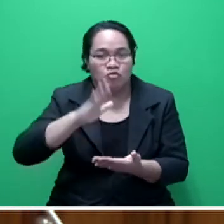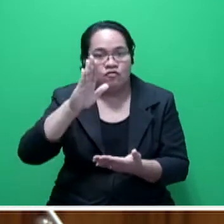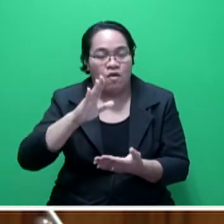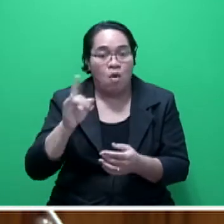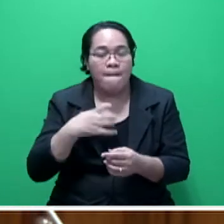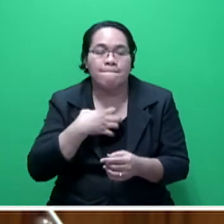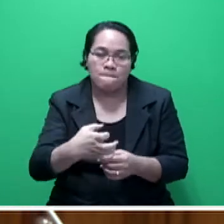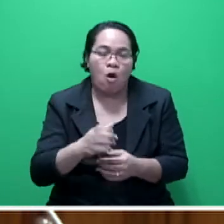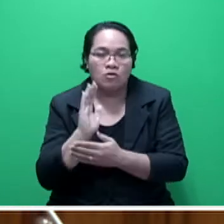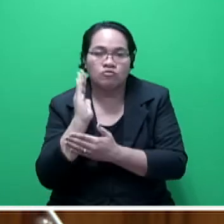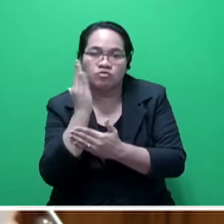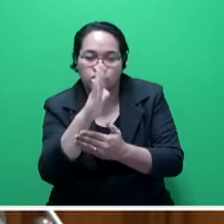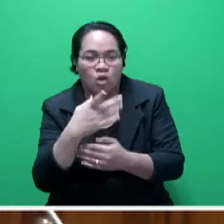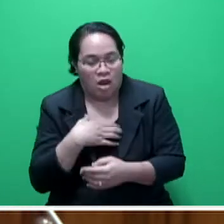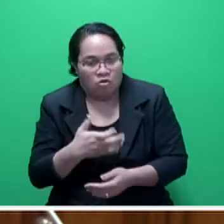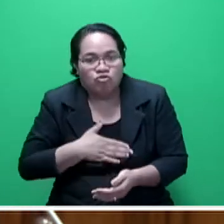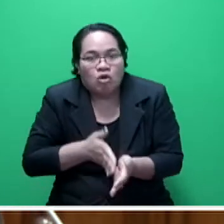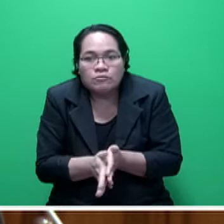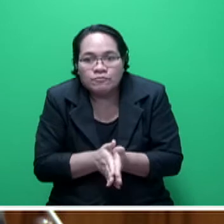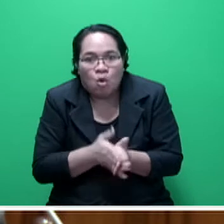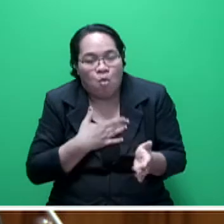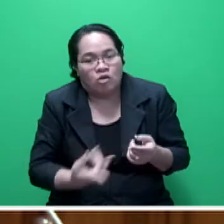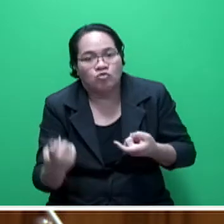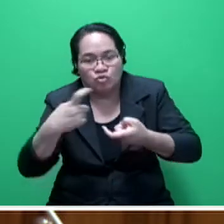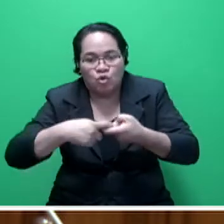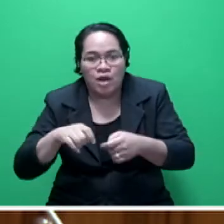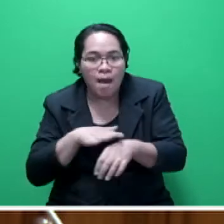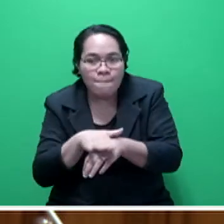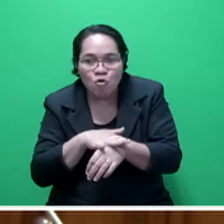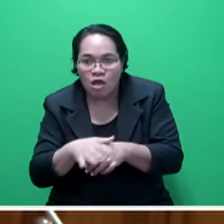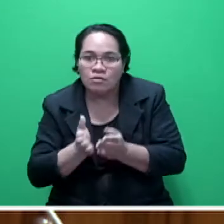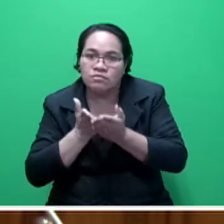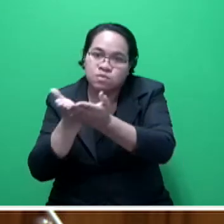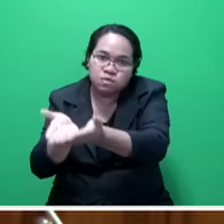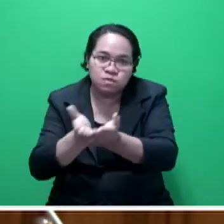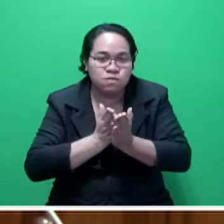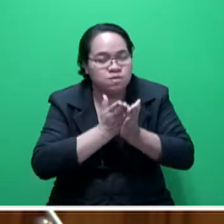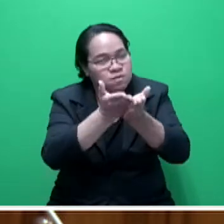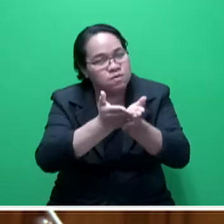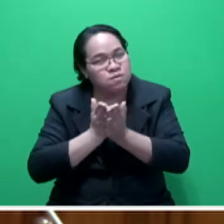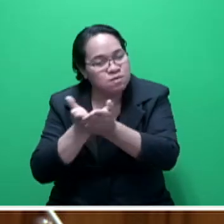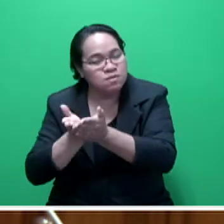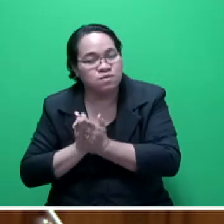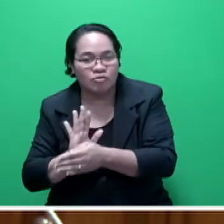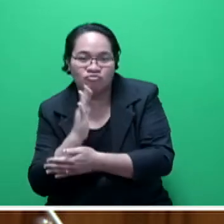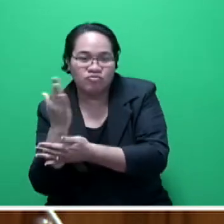yachts and super yachts showing interest to join the Blue Lane Pro initiative. Honourable Speaker, to